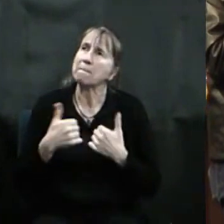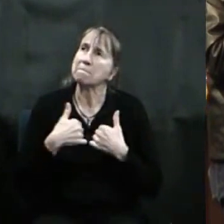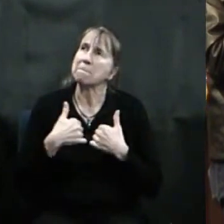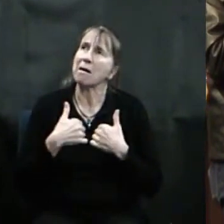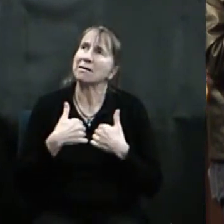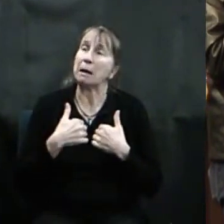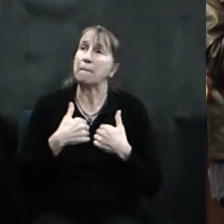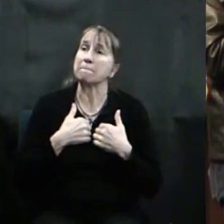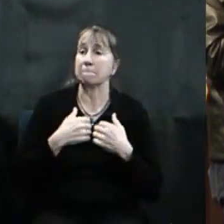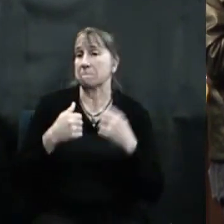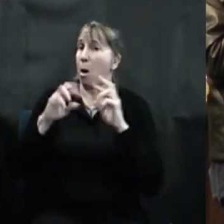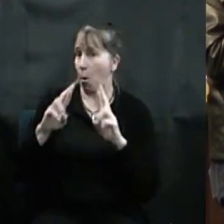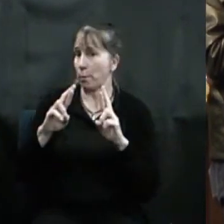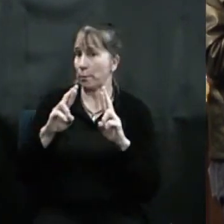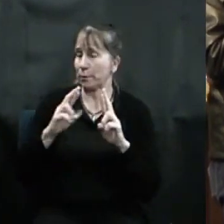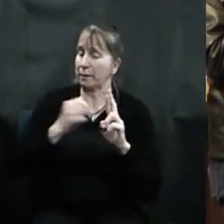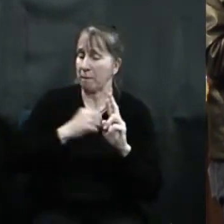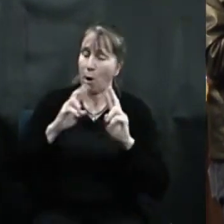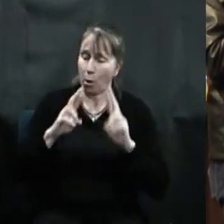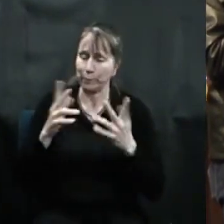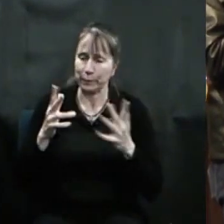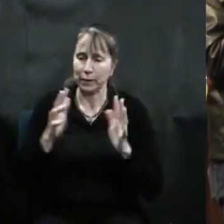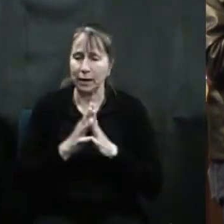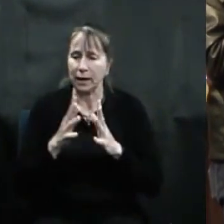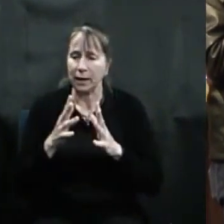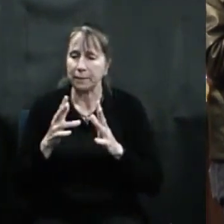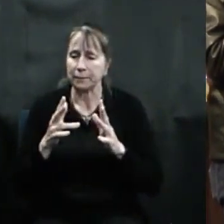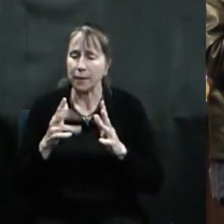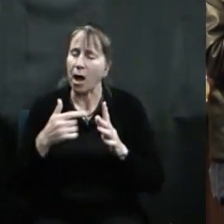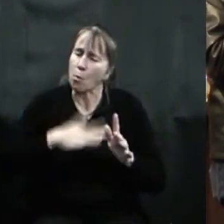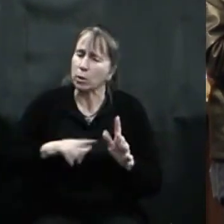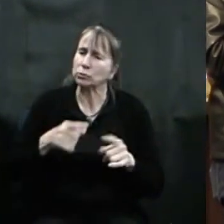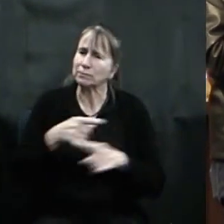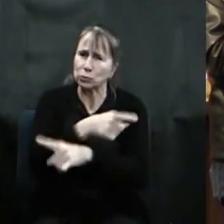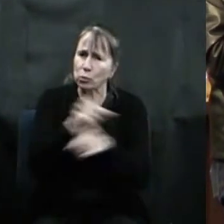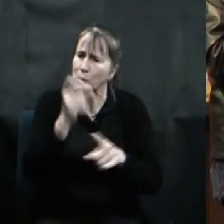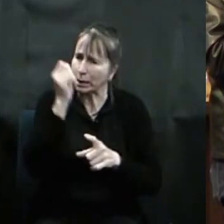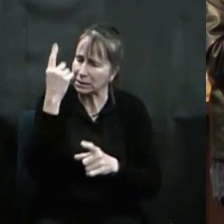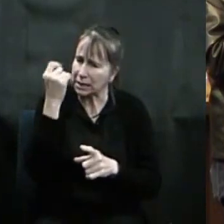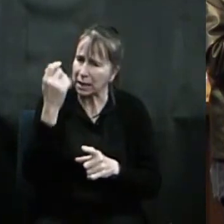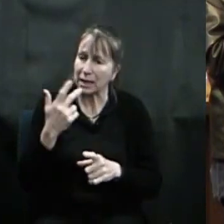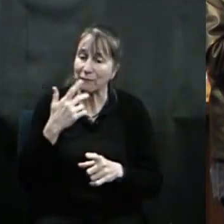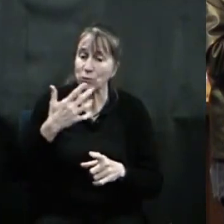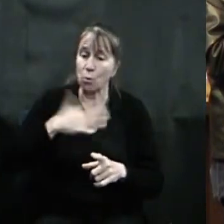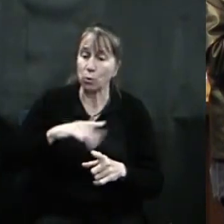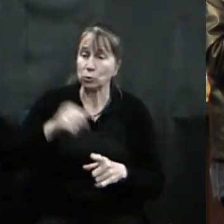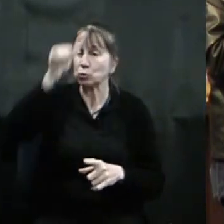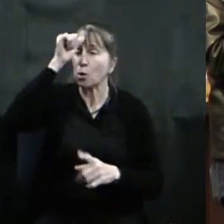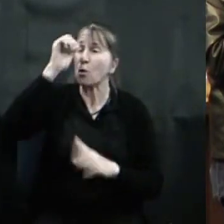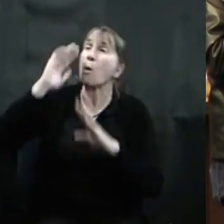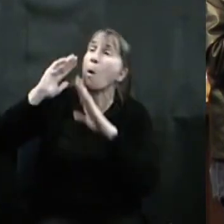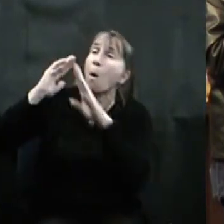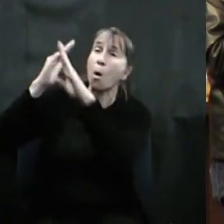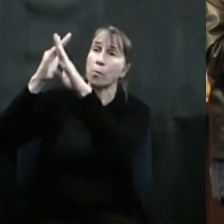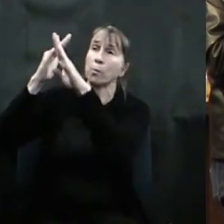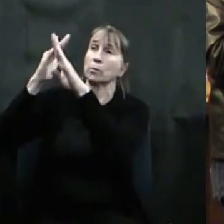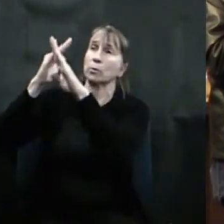is actually to understand that if you really want to know hope, it's to know God. That's